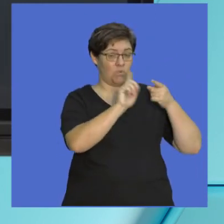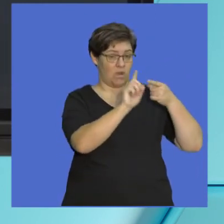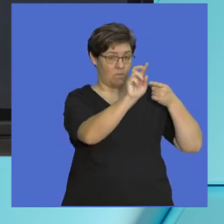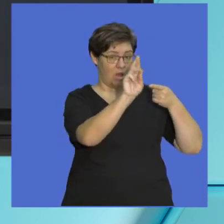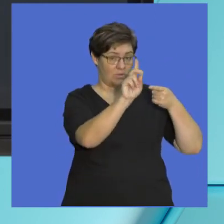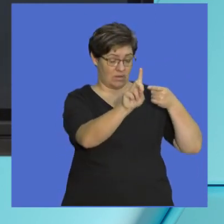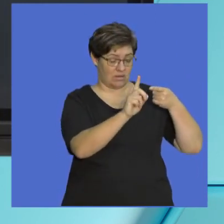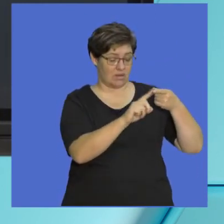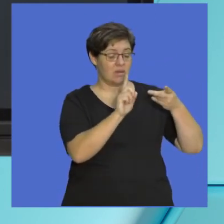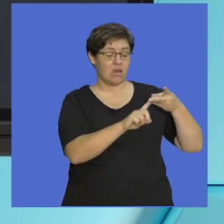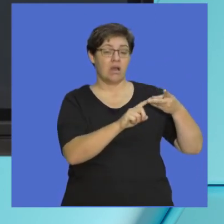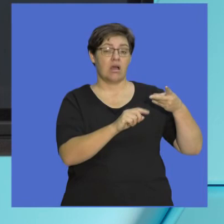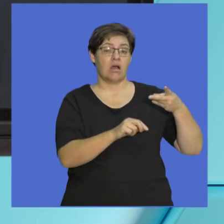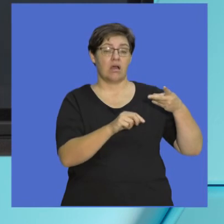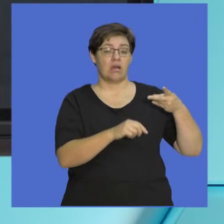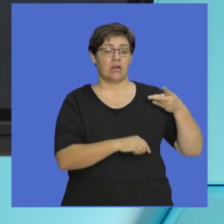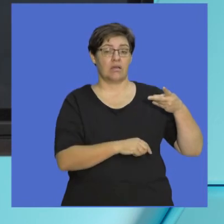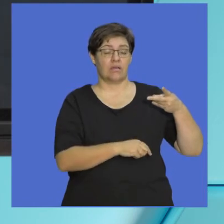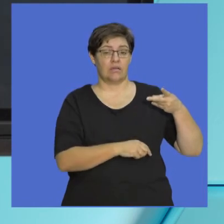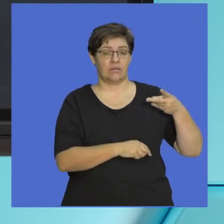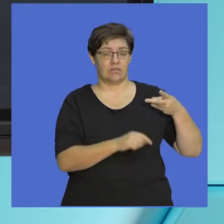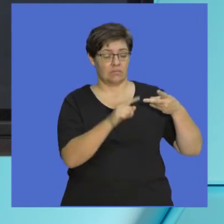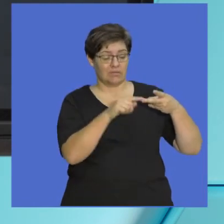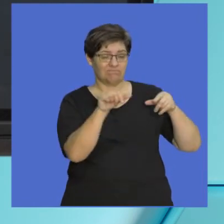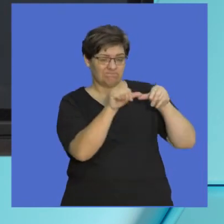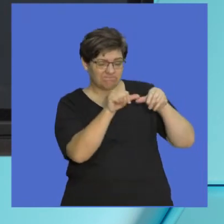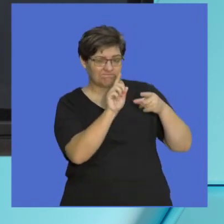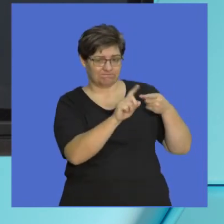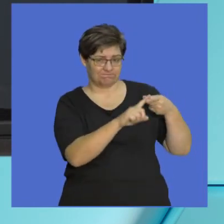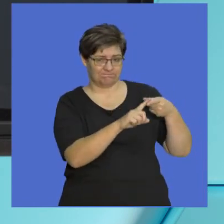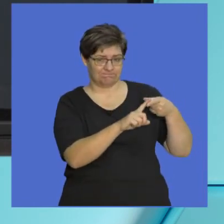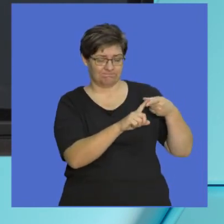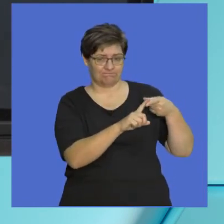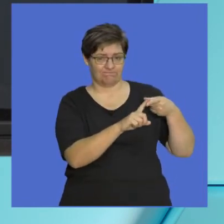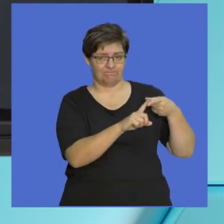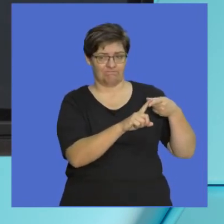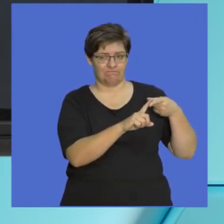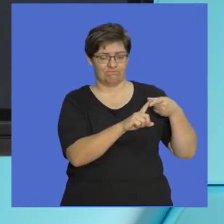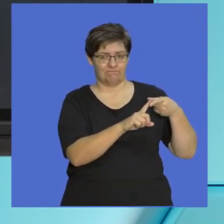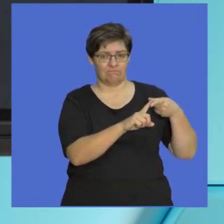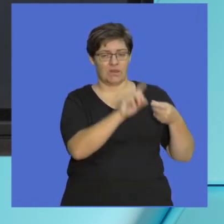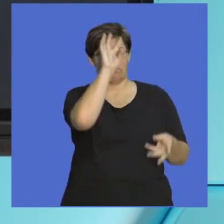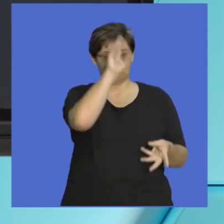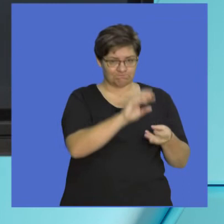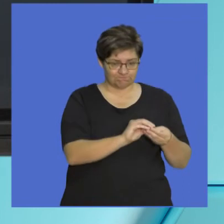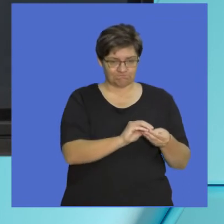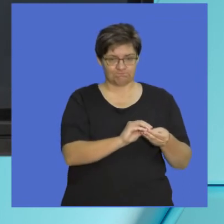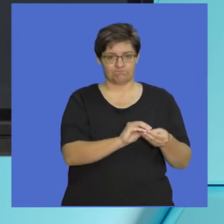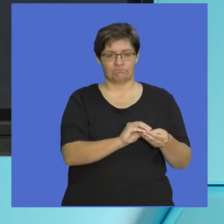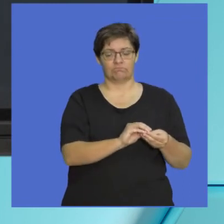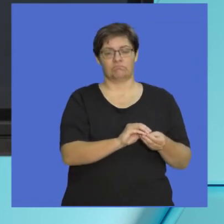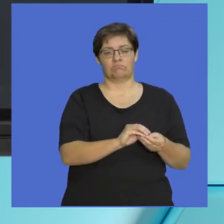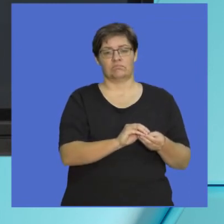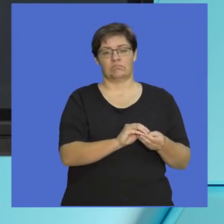the resistance of that particular resistor, which is actually equal to the total resistance in the circuit,